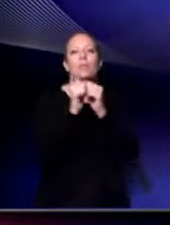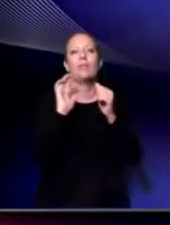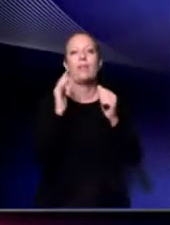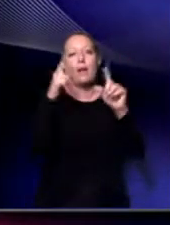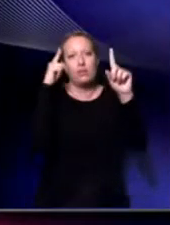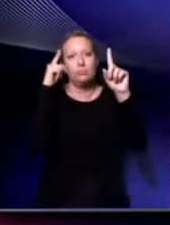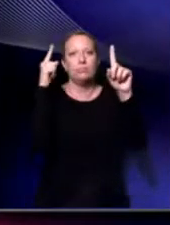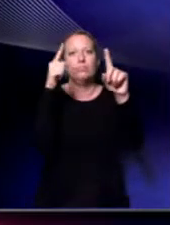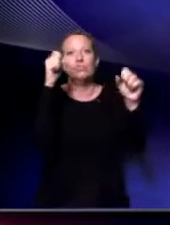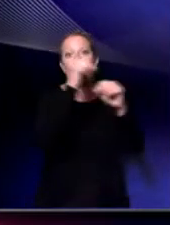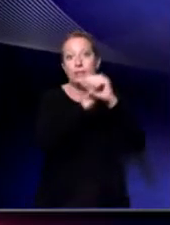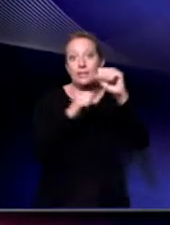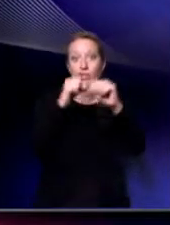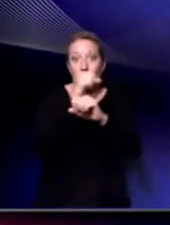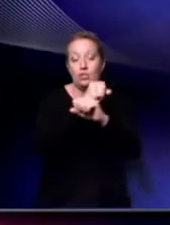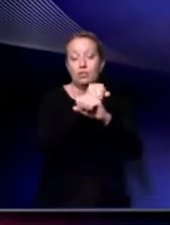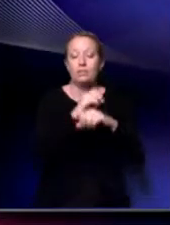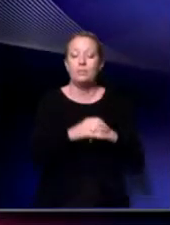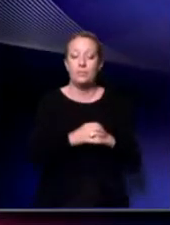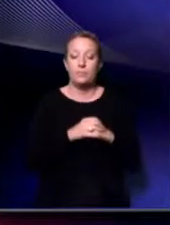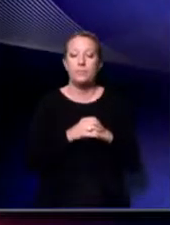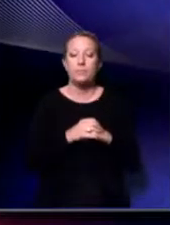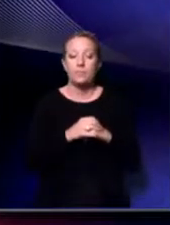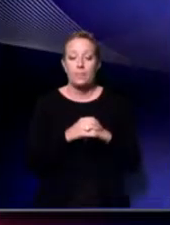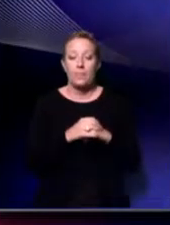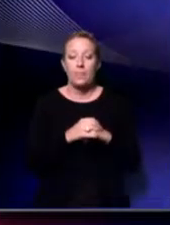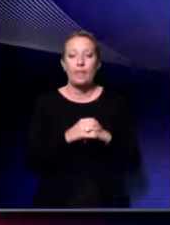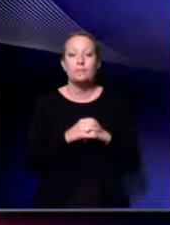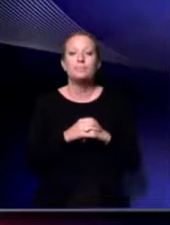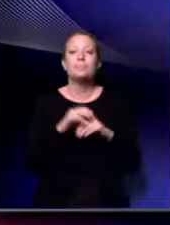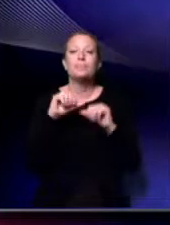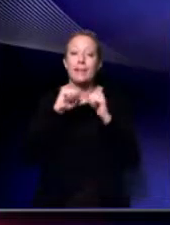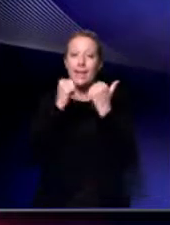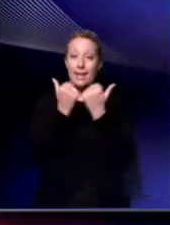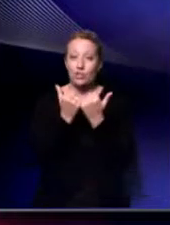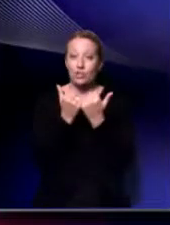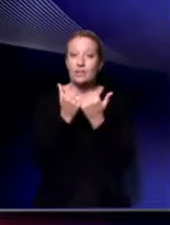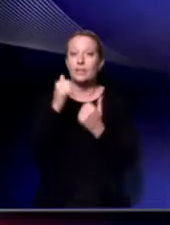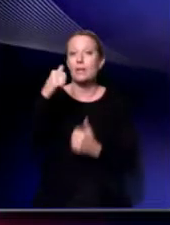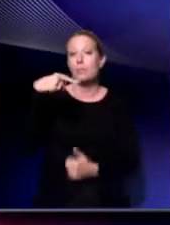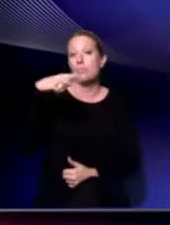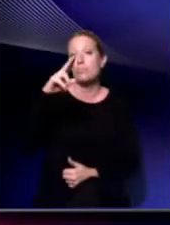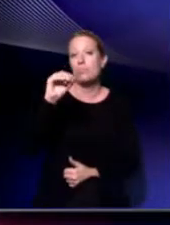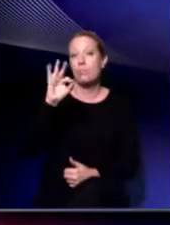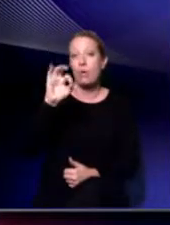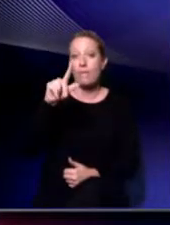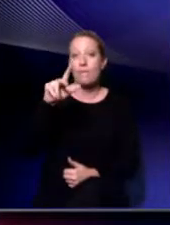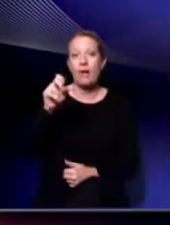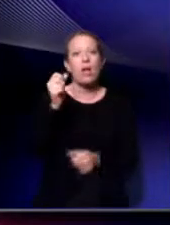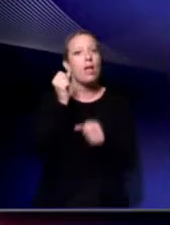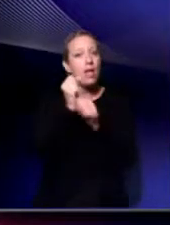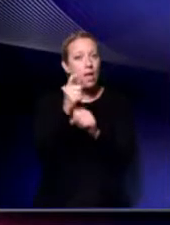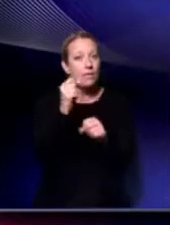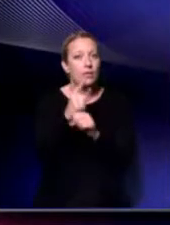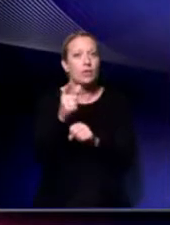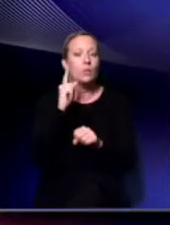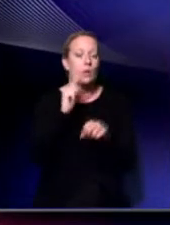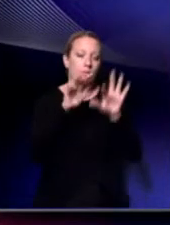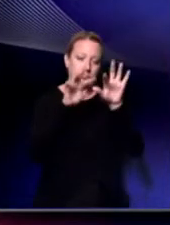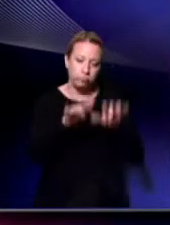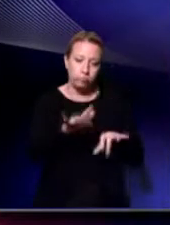talked about the agency profile, the annual reports that we're developing. We'll be setting that up.